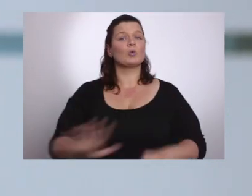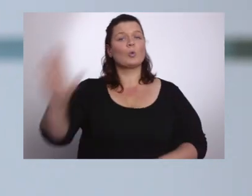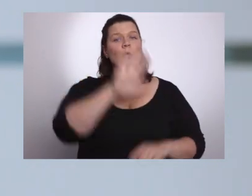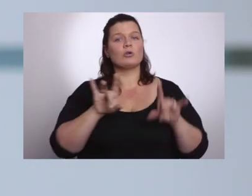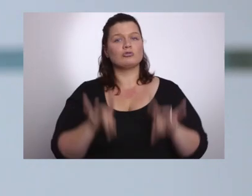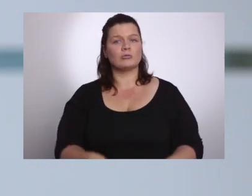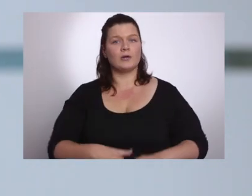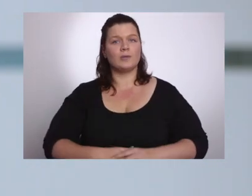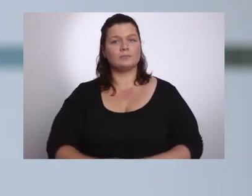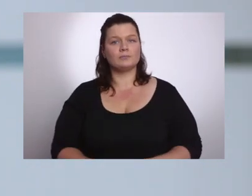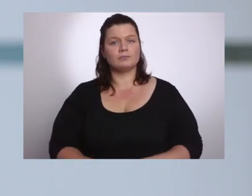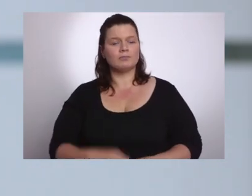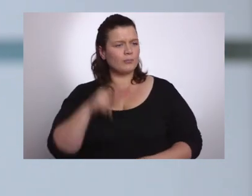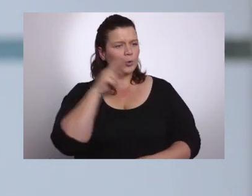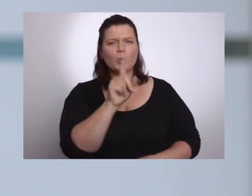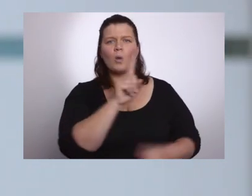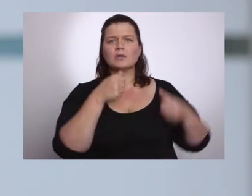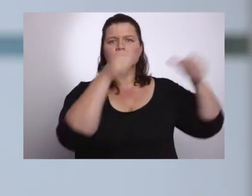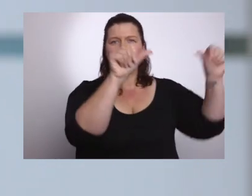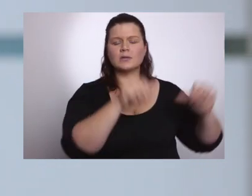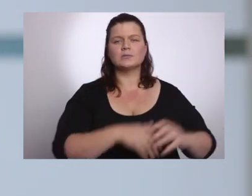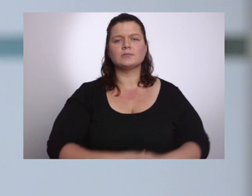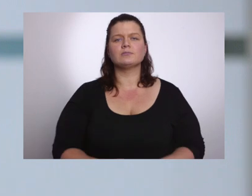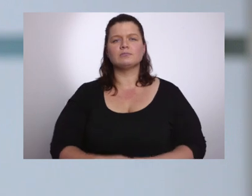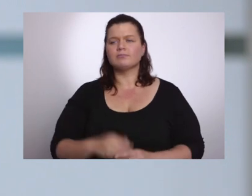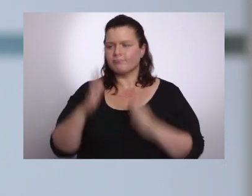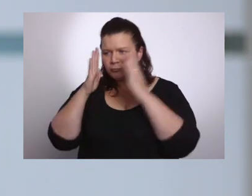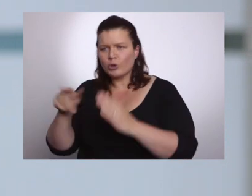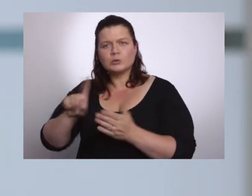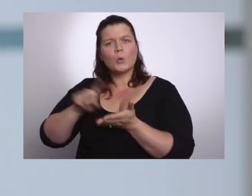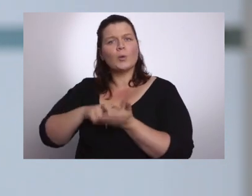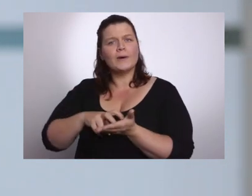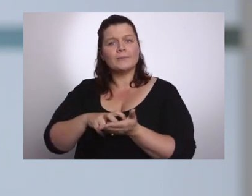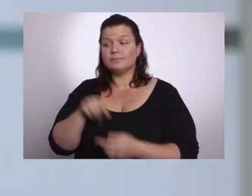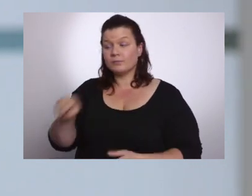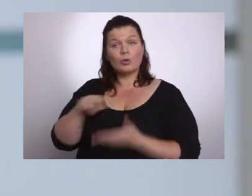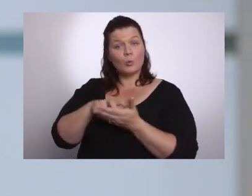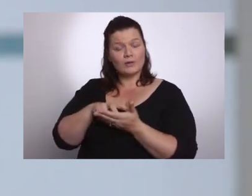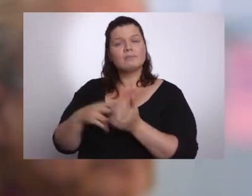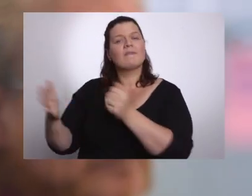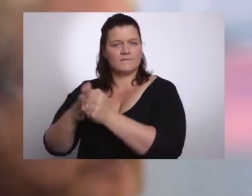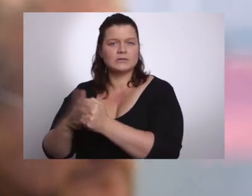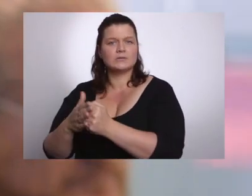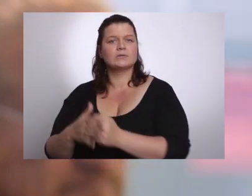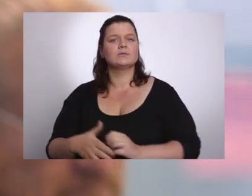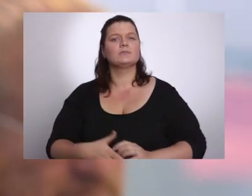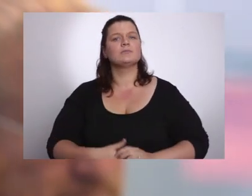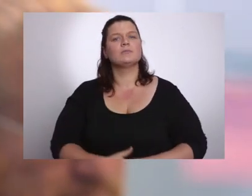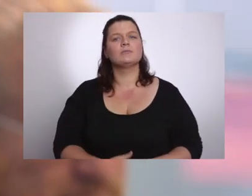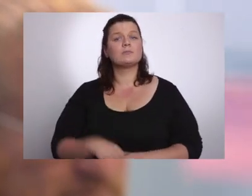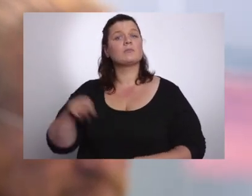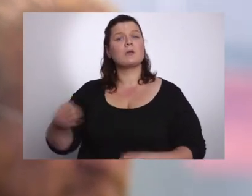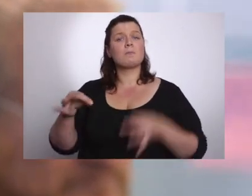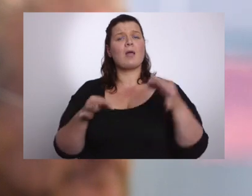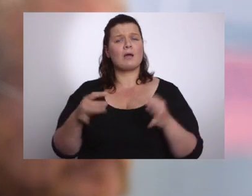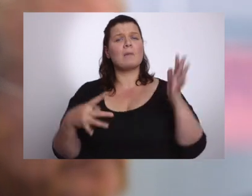learning from what works and applying it in the areas that might be weak. Kristen. If there were one thing that